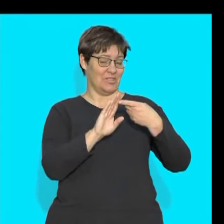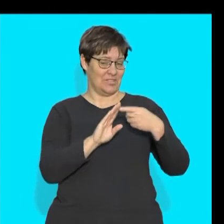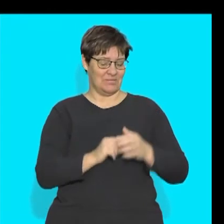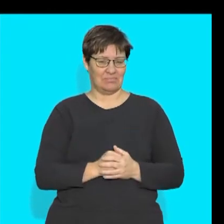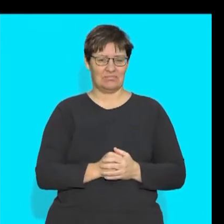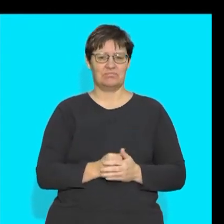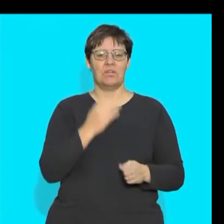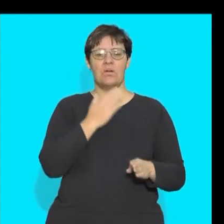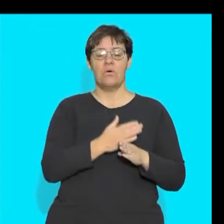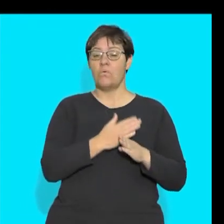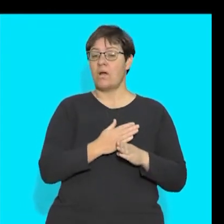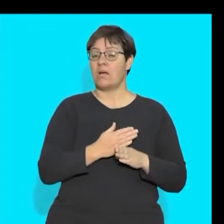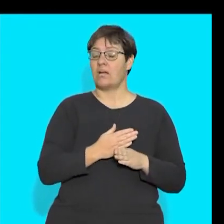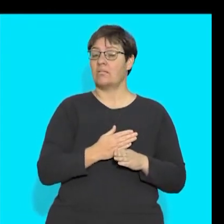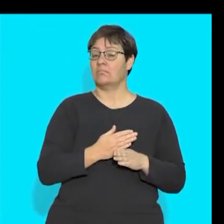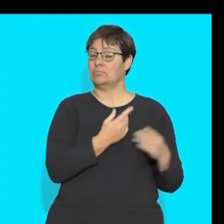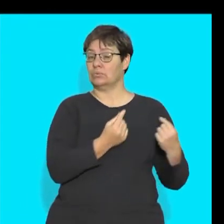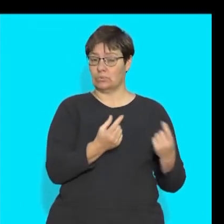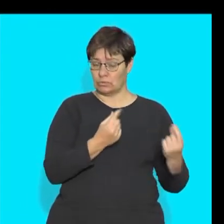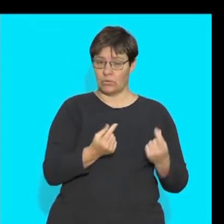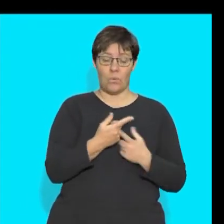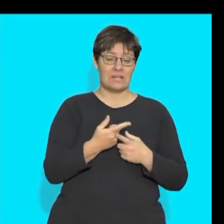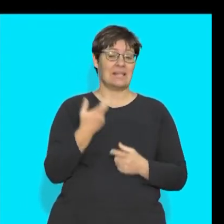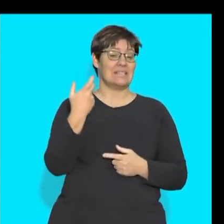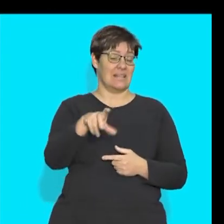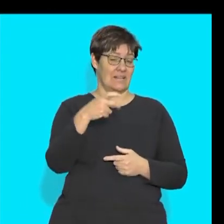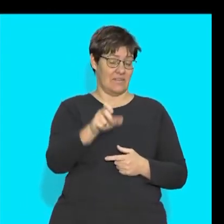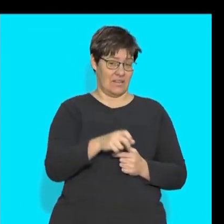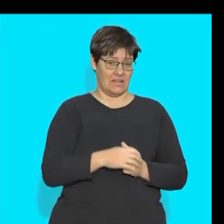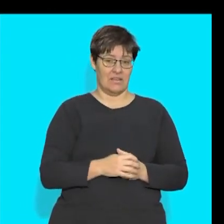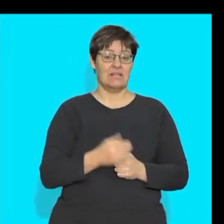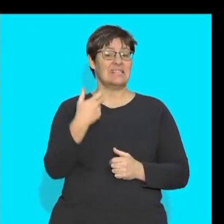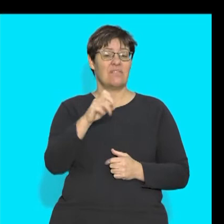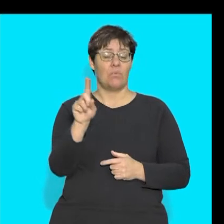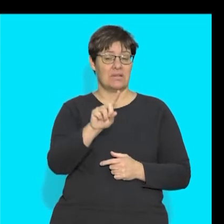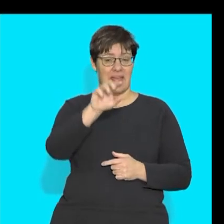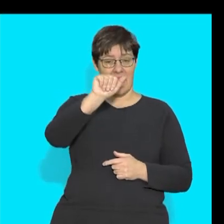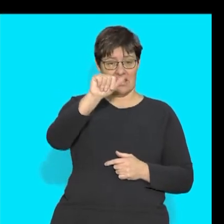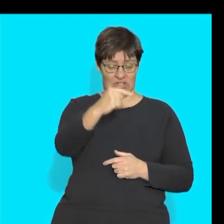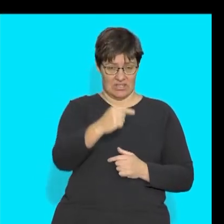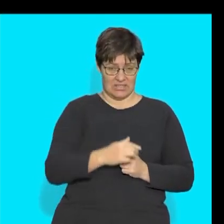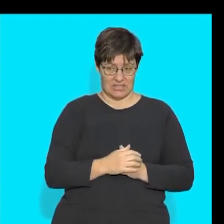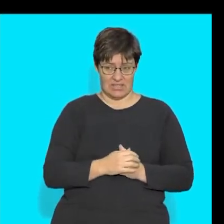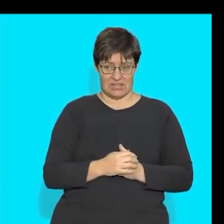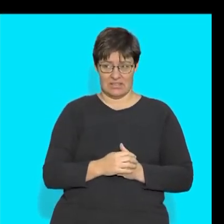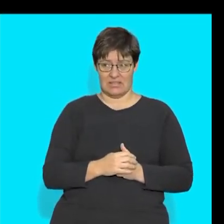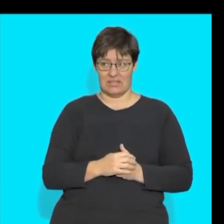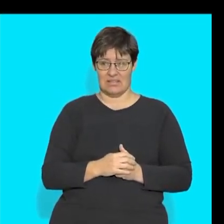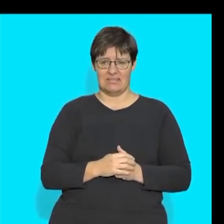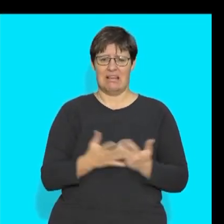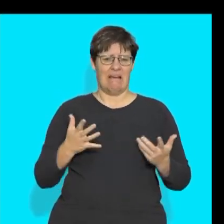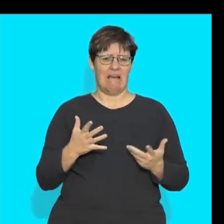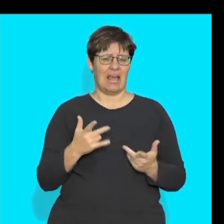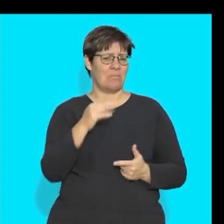work function of silver, and just to remind you, silver is Ag. And you're going, but it's not